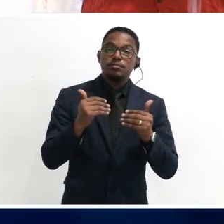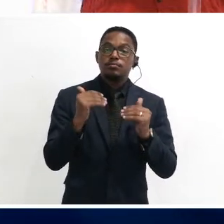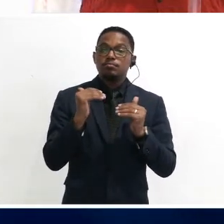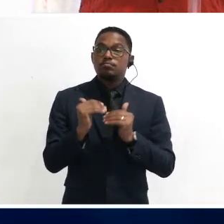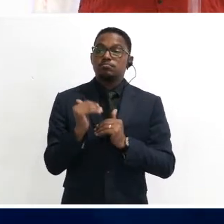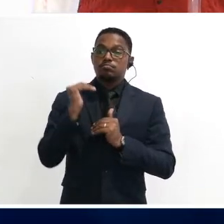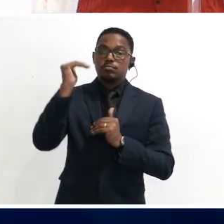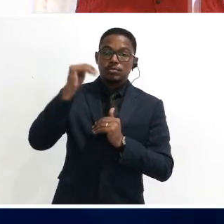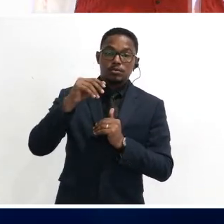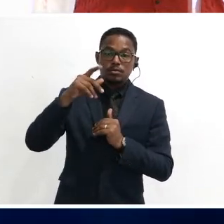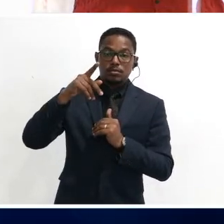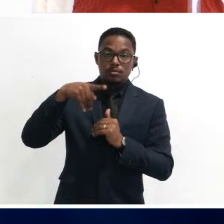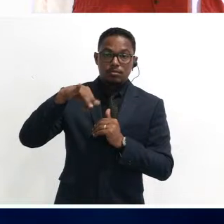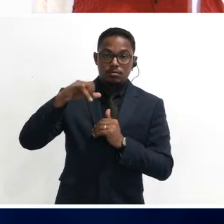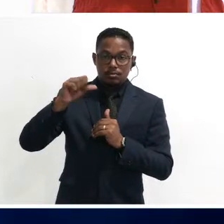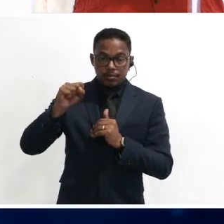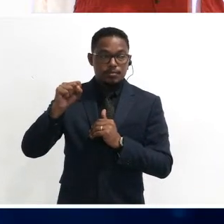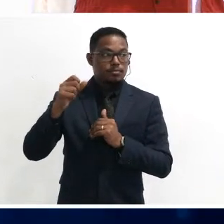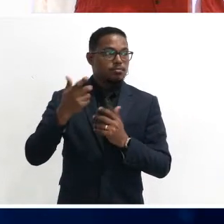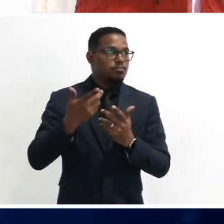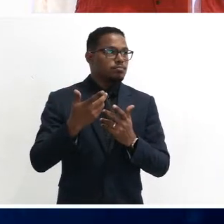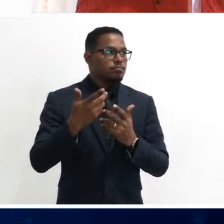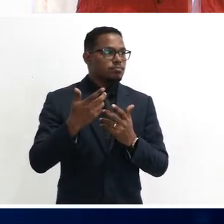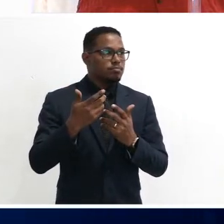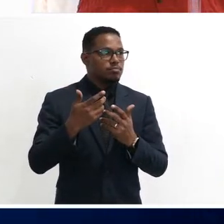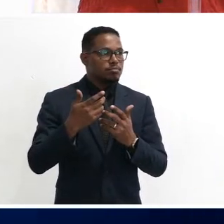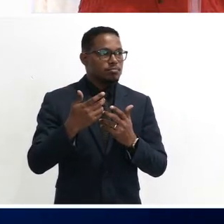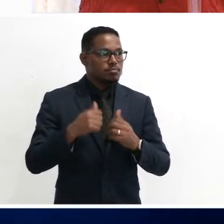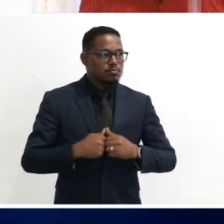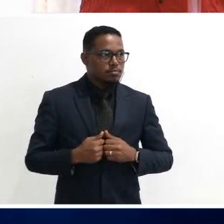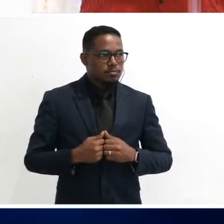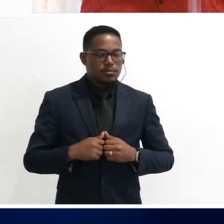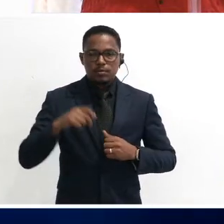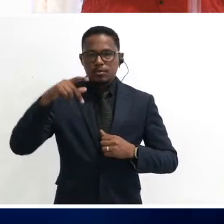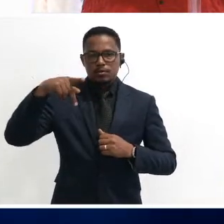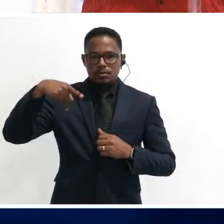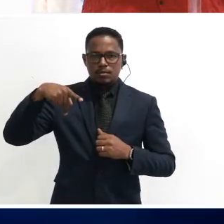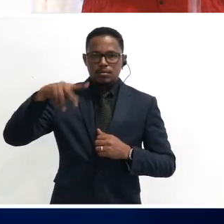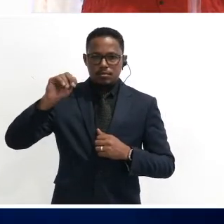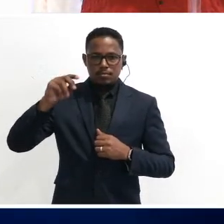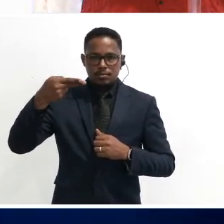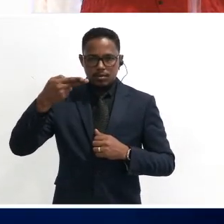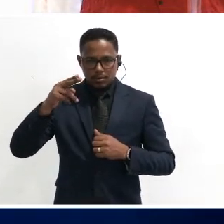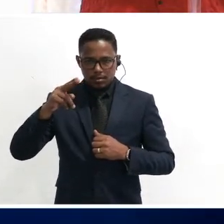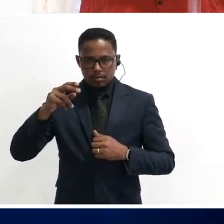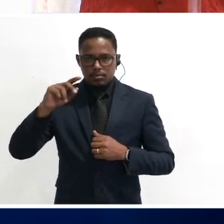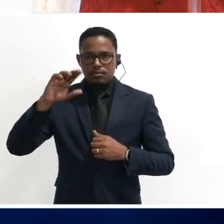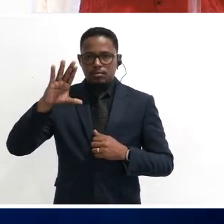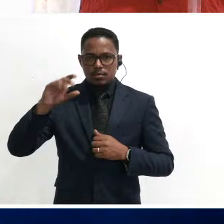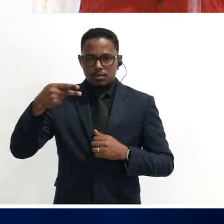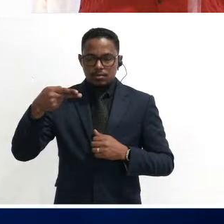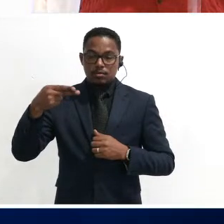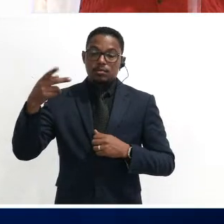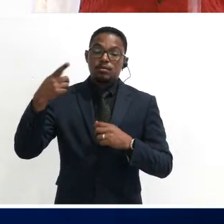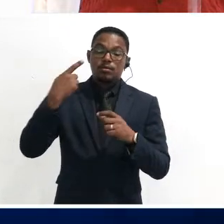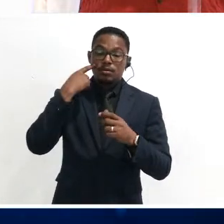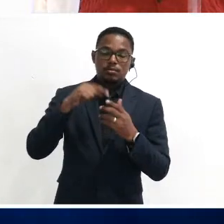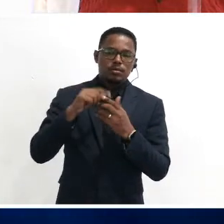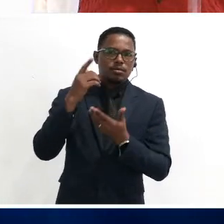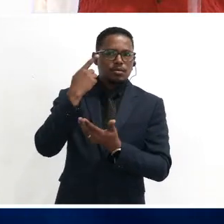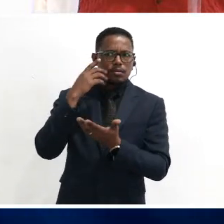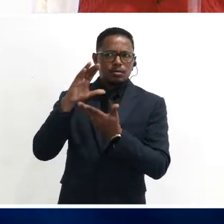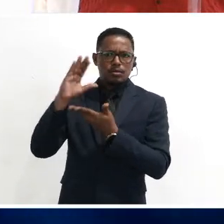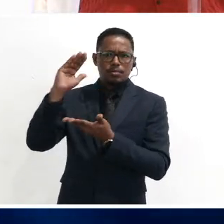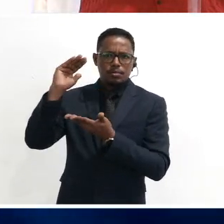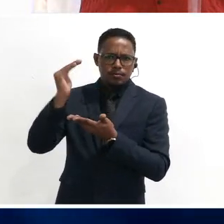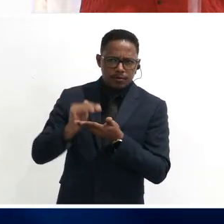in concert, right? So if our interconnect pitch has to reduce and our line in space pitch has to reduce, or via pitch has to